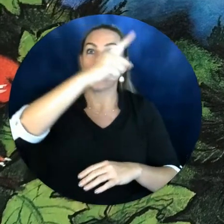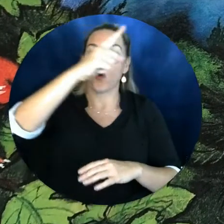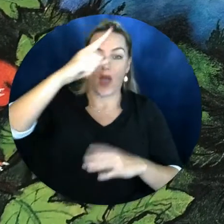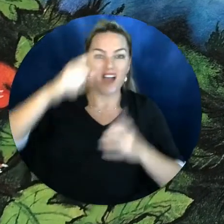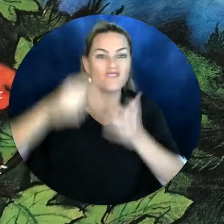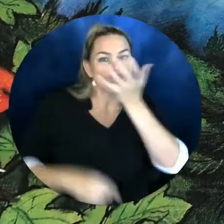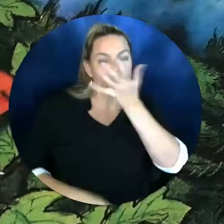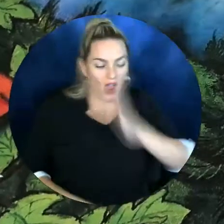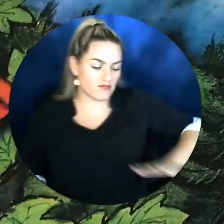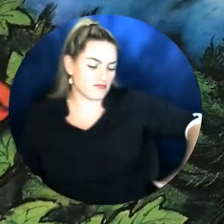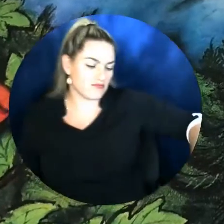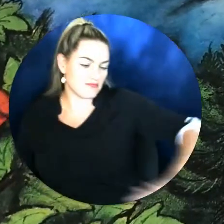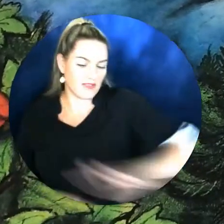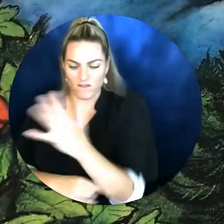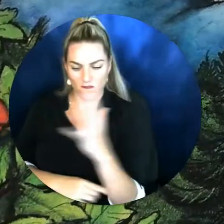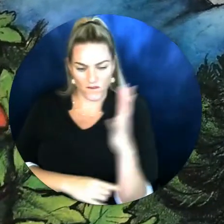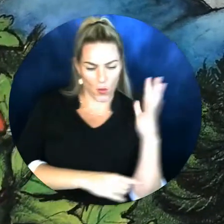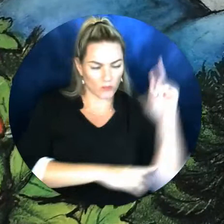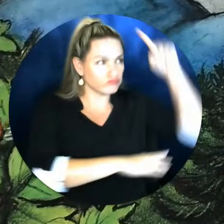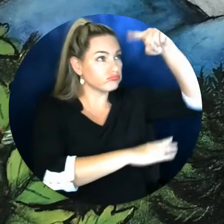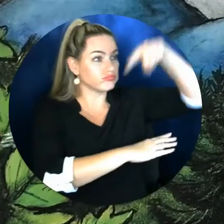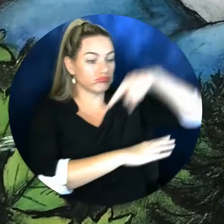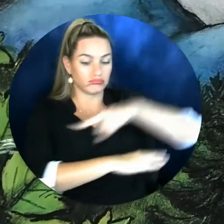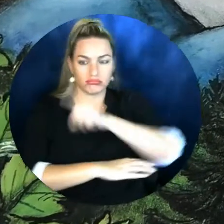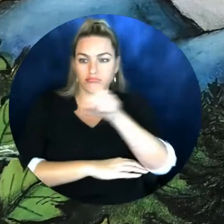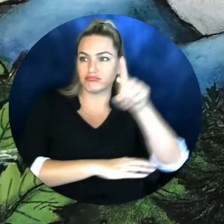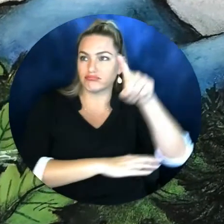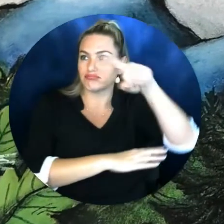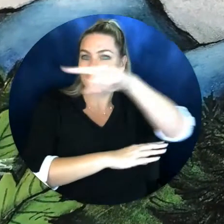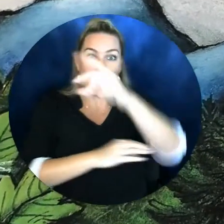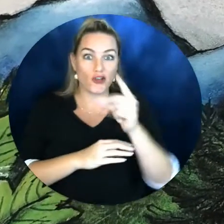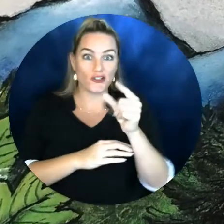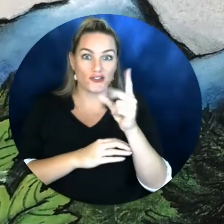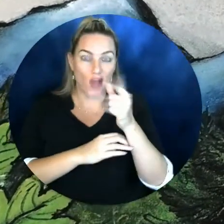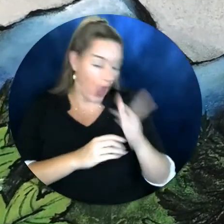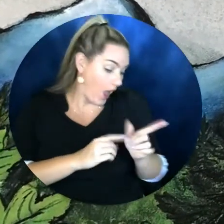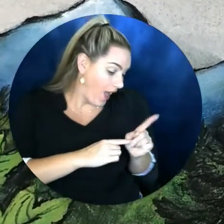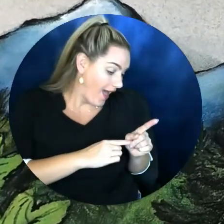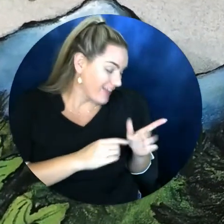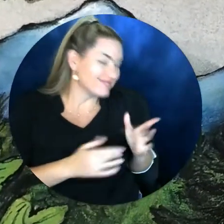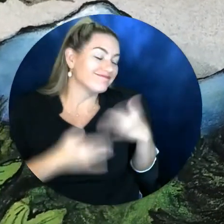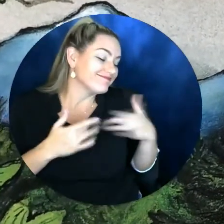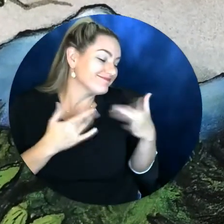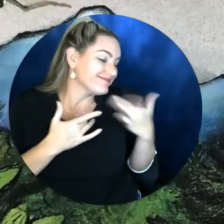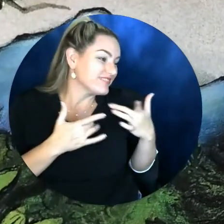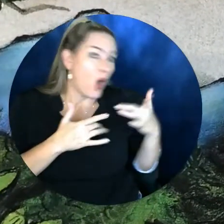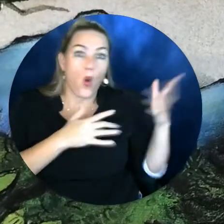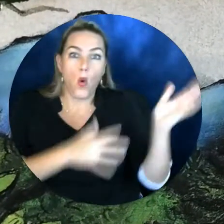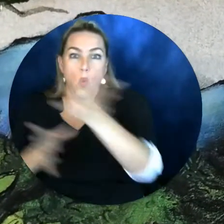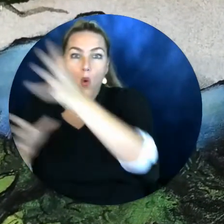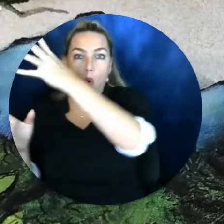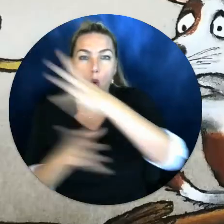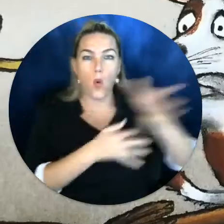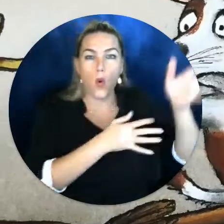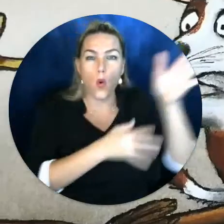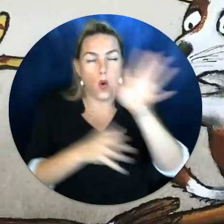Over the fields and the forests they flew. The dog wagged his tail, and the stormy wind